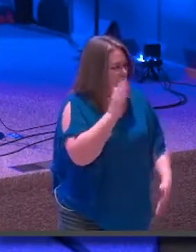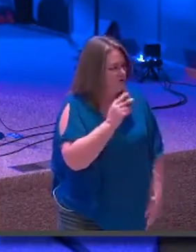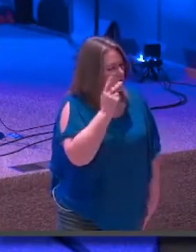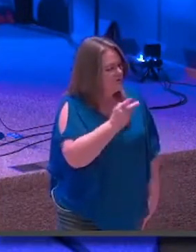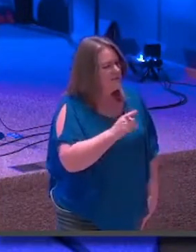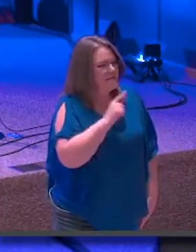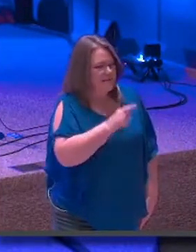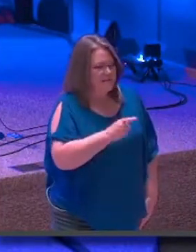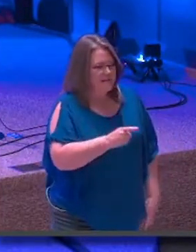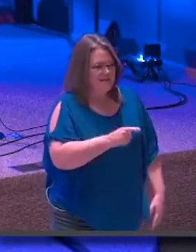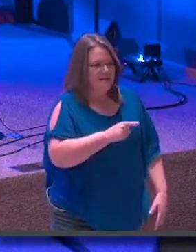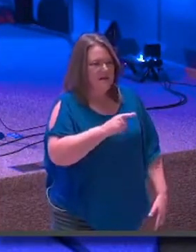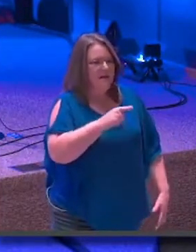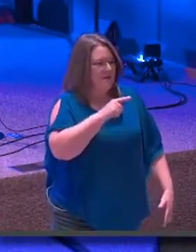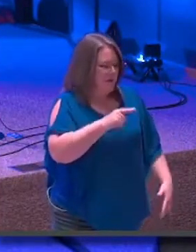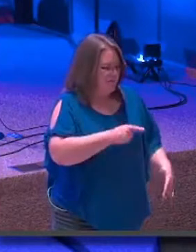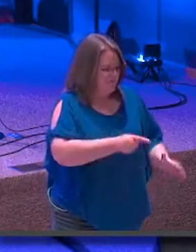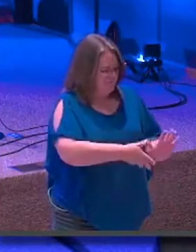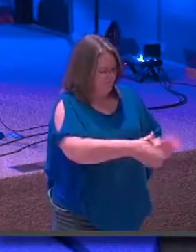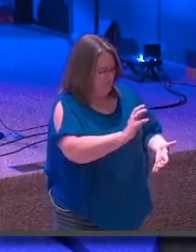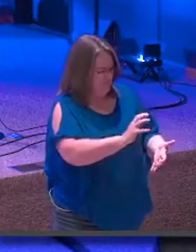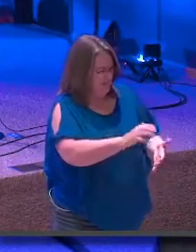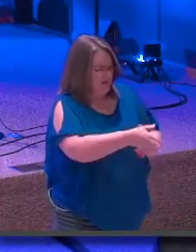mess instead of the miracle.